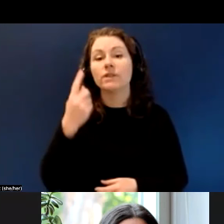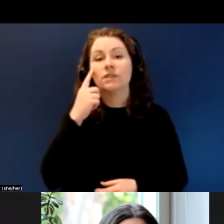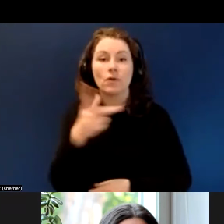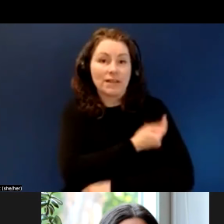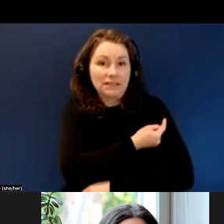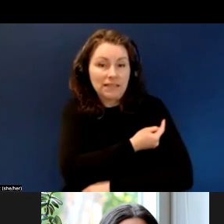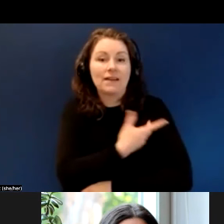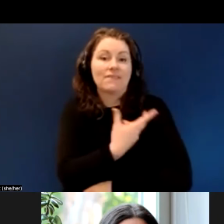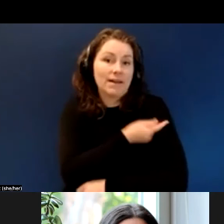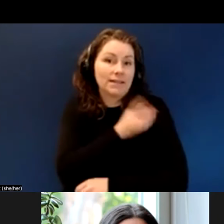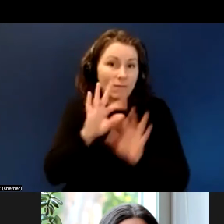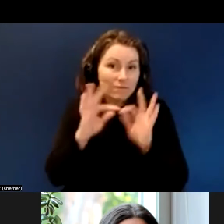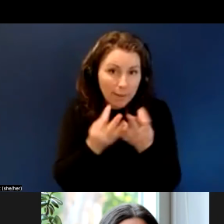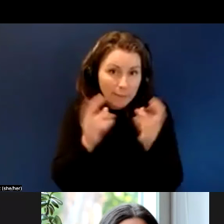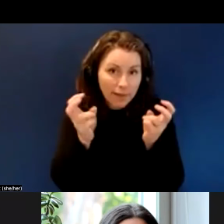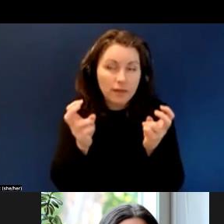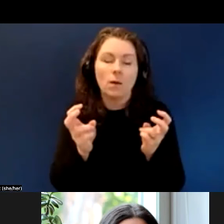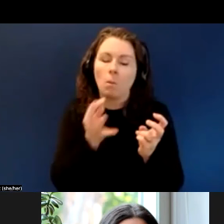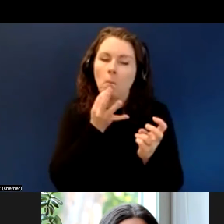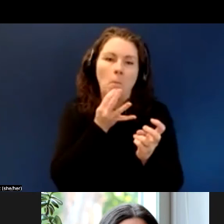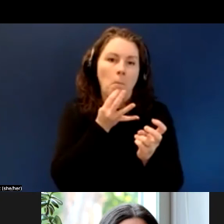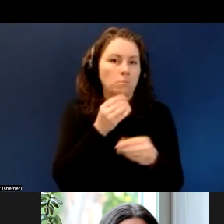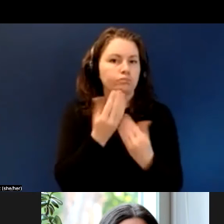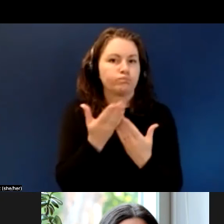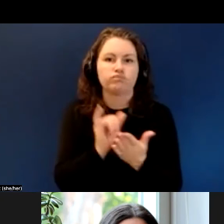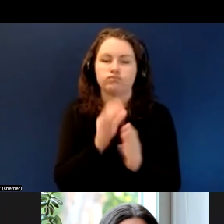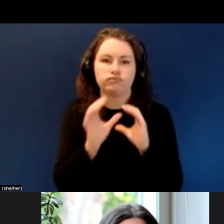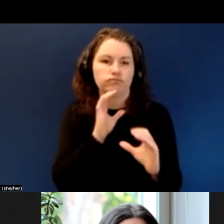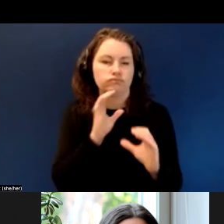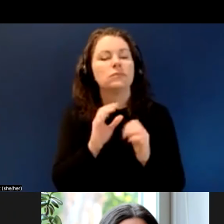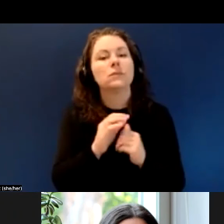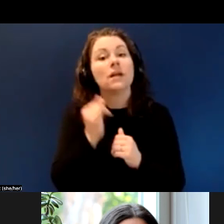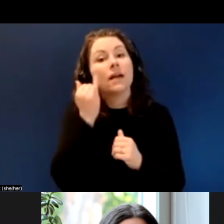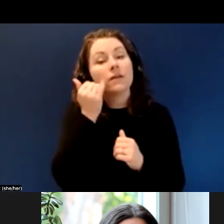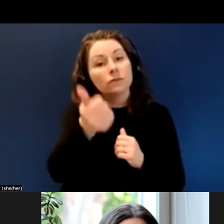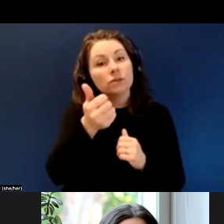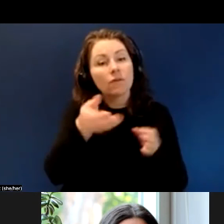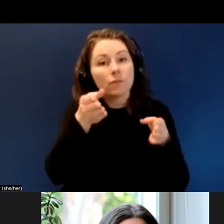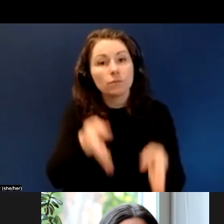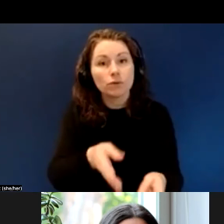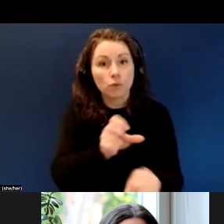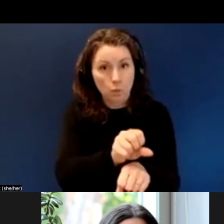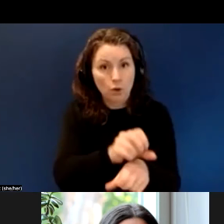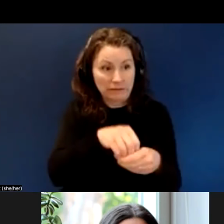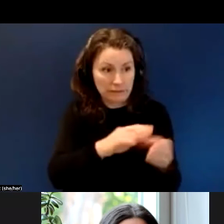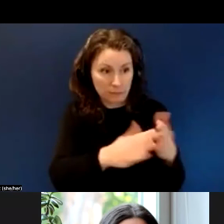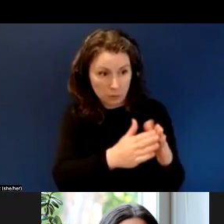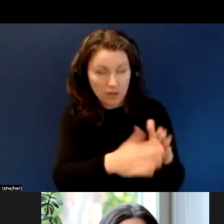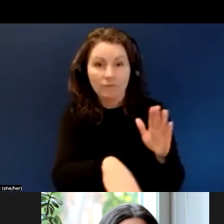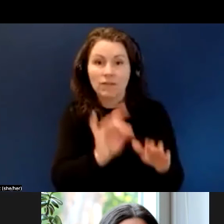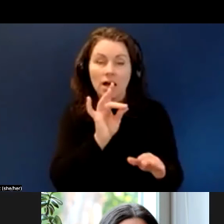really good at that conversation. And if you're somebody who is working in the community and finding